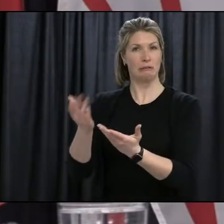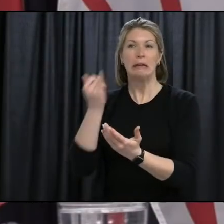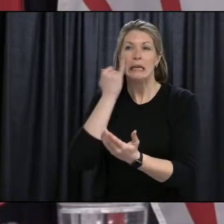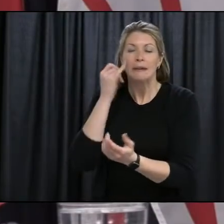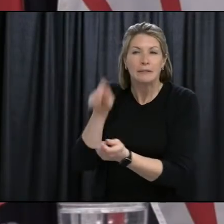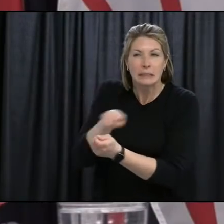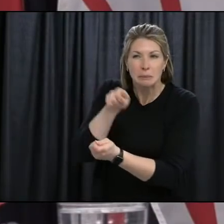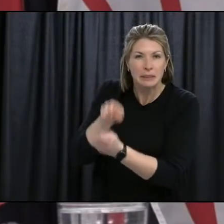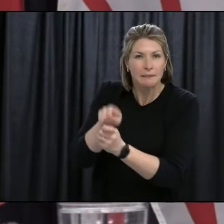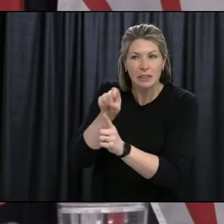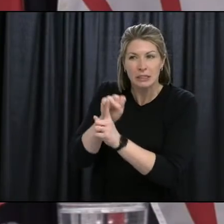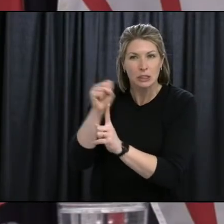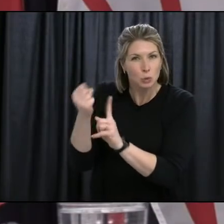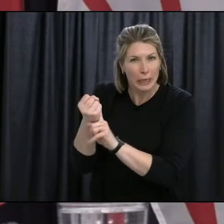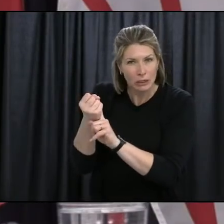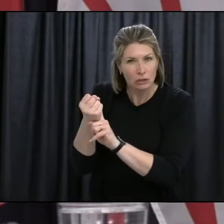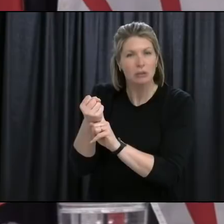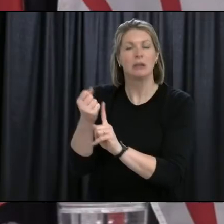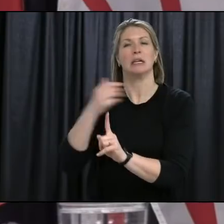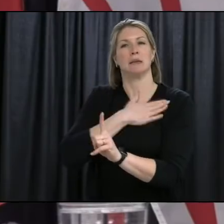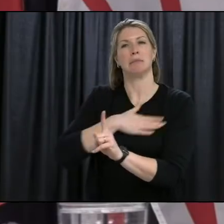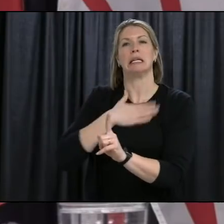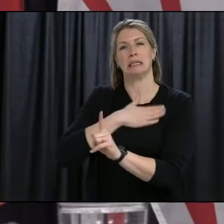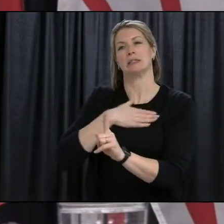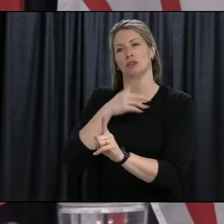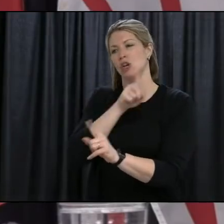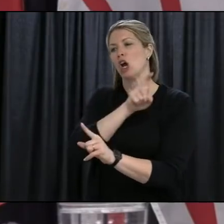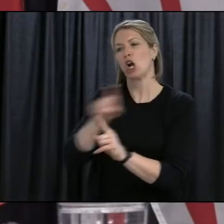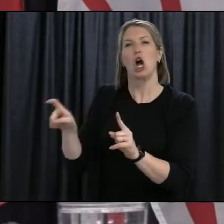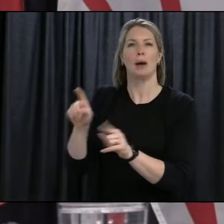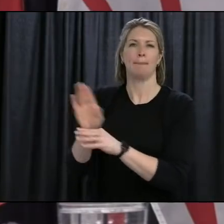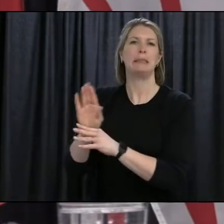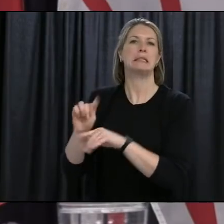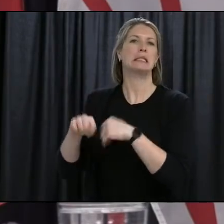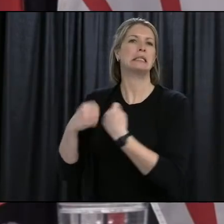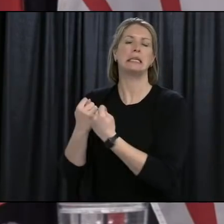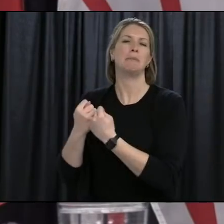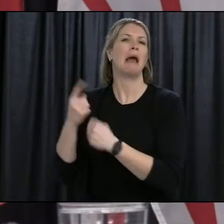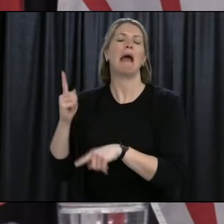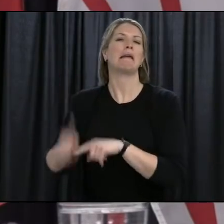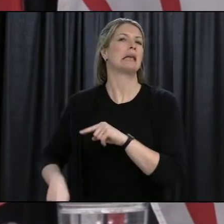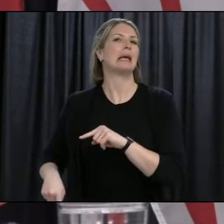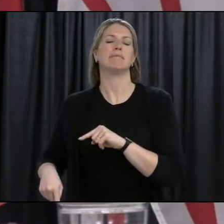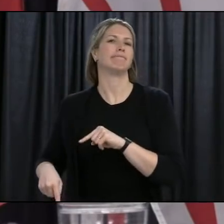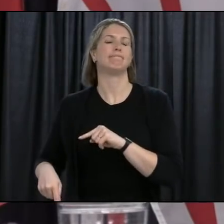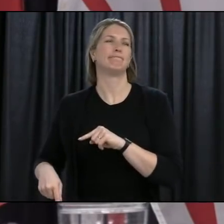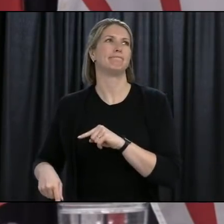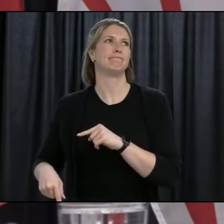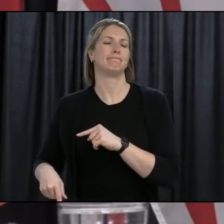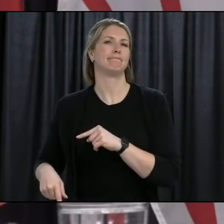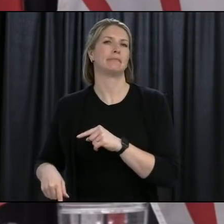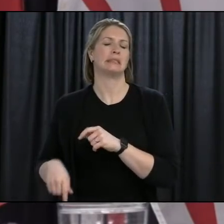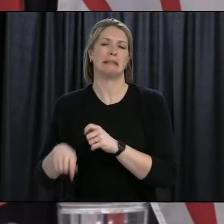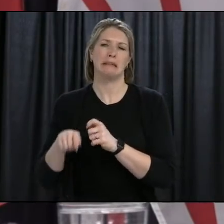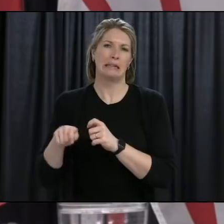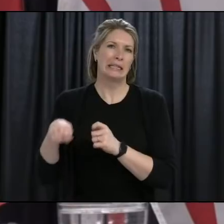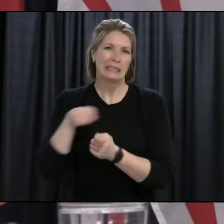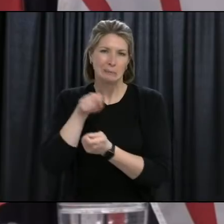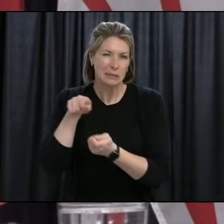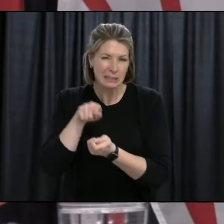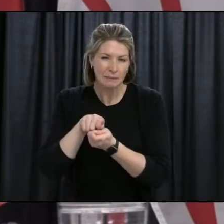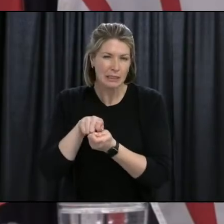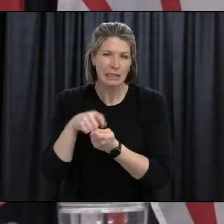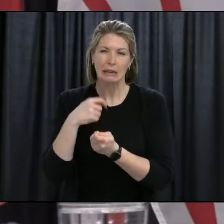We can't speak for, of course, every business and every store or restaurants are closed, but every store that is currently